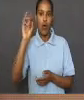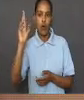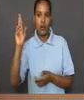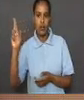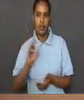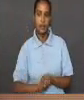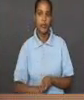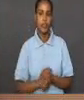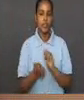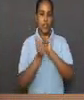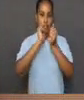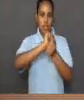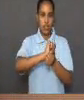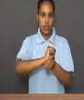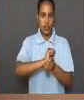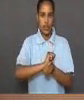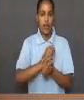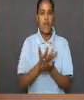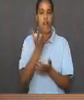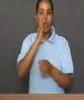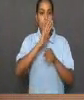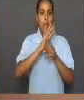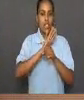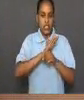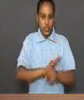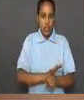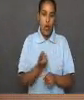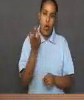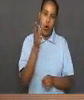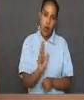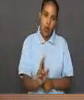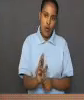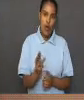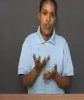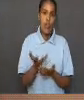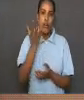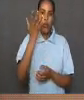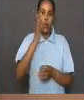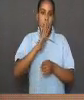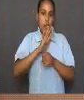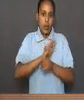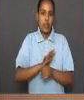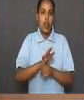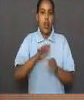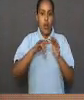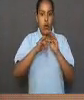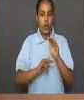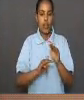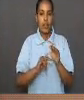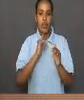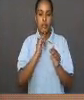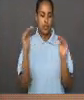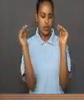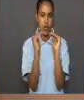torr. The change in vapor pressure, or the vapor pressure